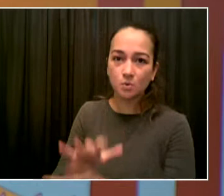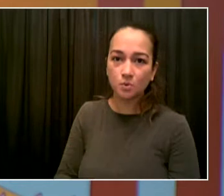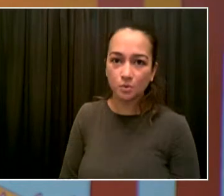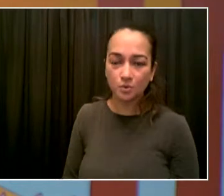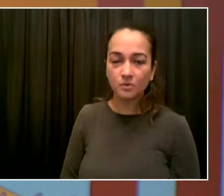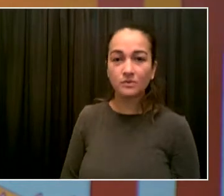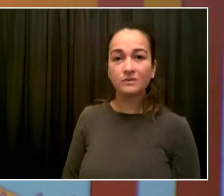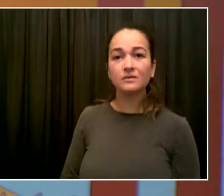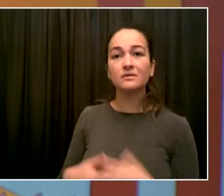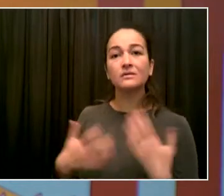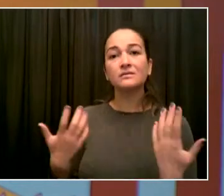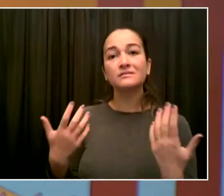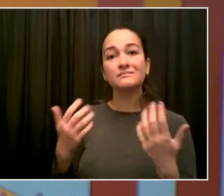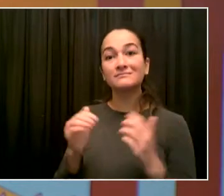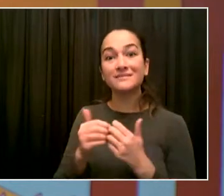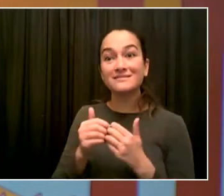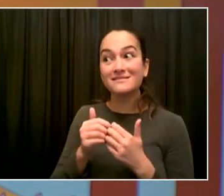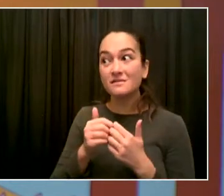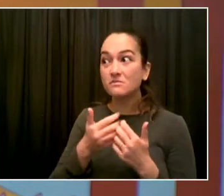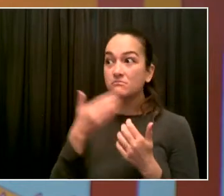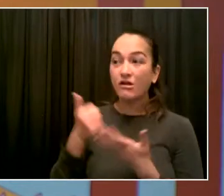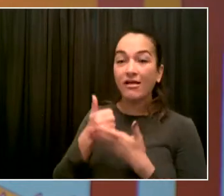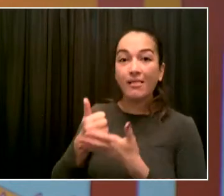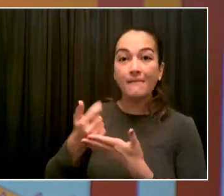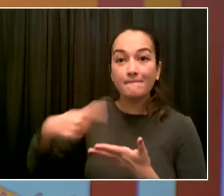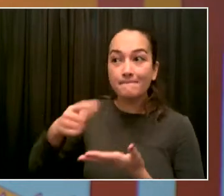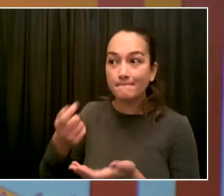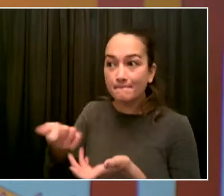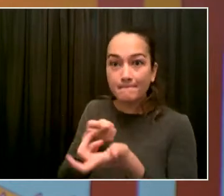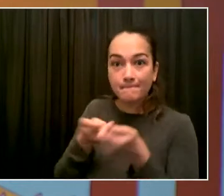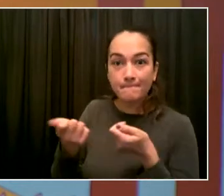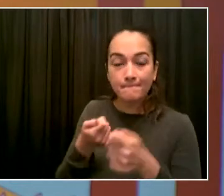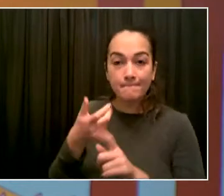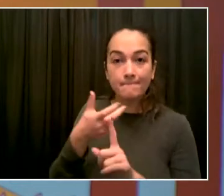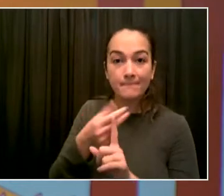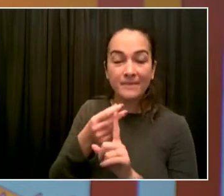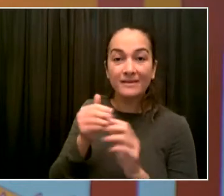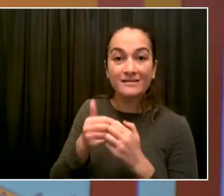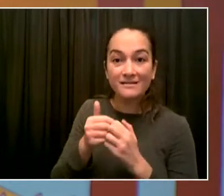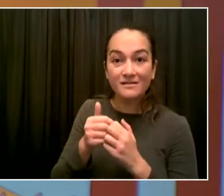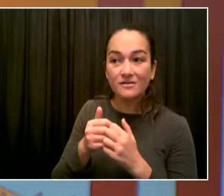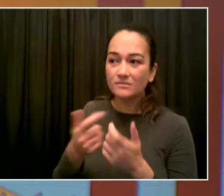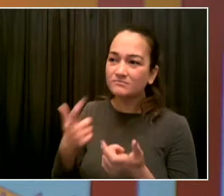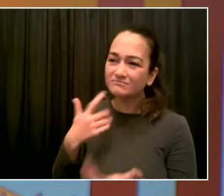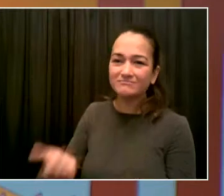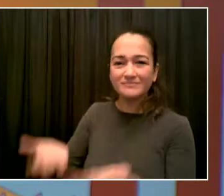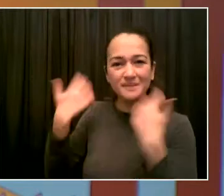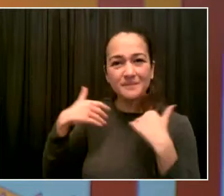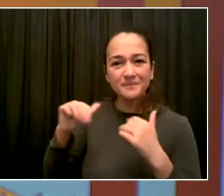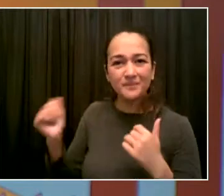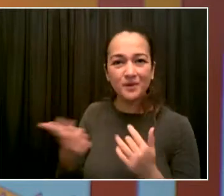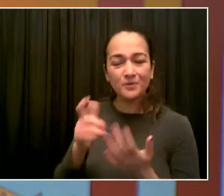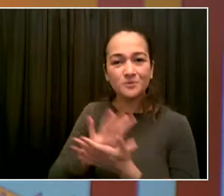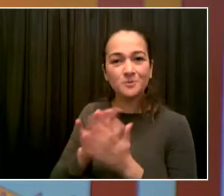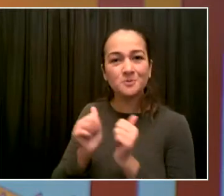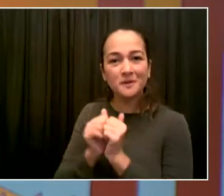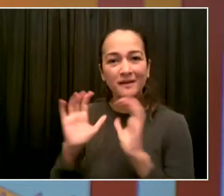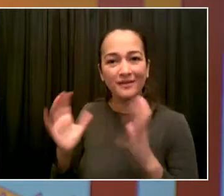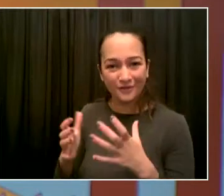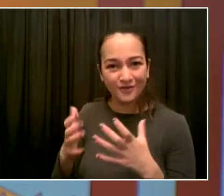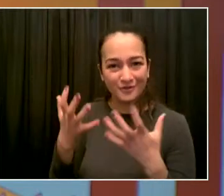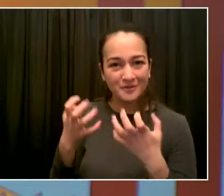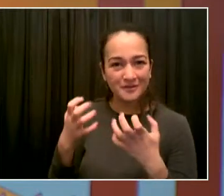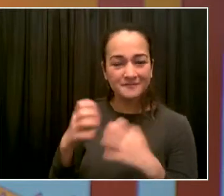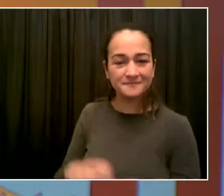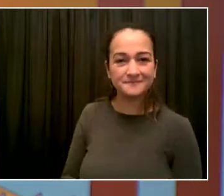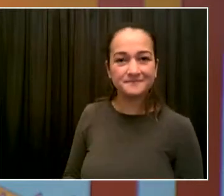constantly working to improve the levels of vaccination. Now, we're over 70% first dose with the 12 to 17-year-olds.